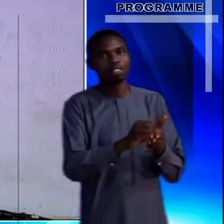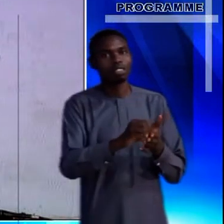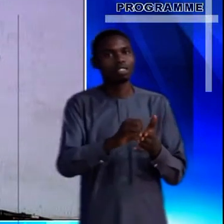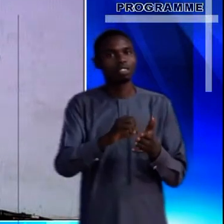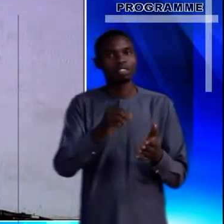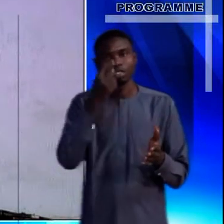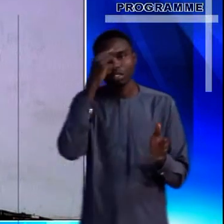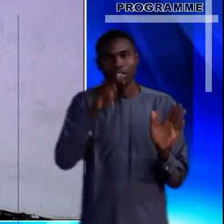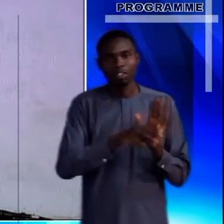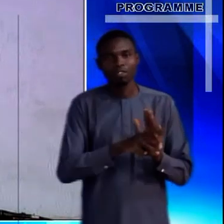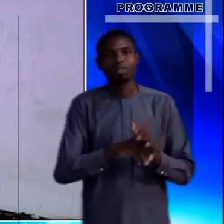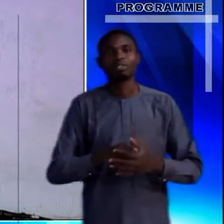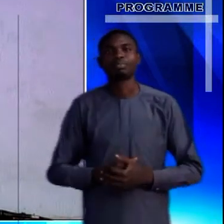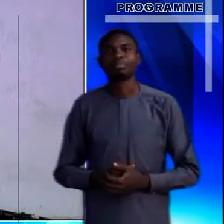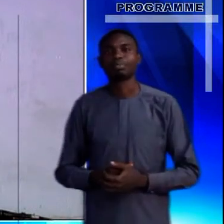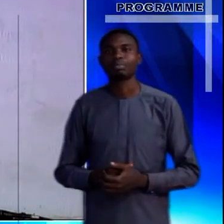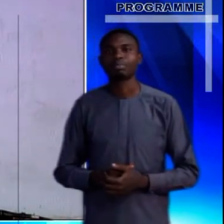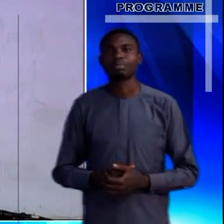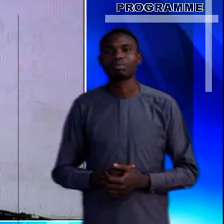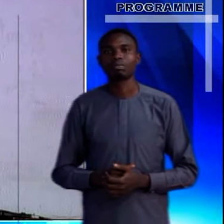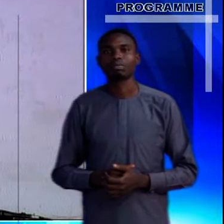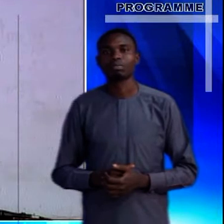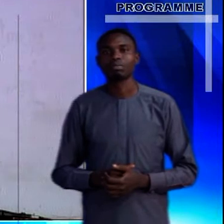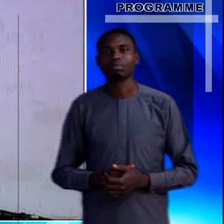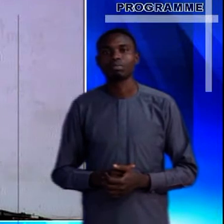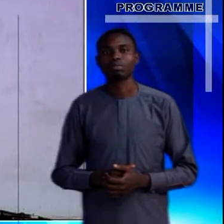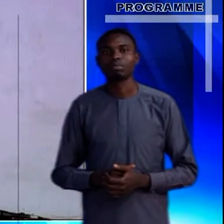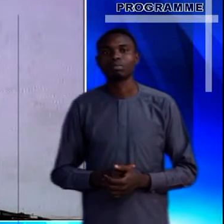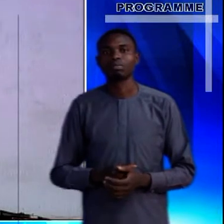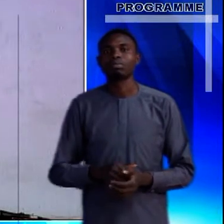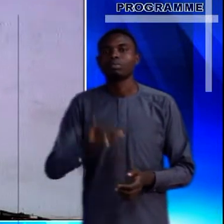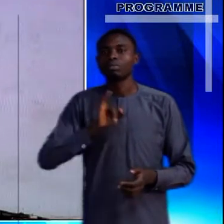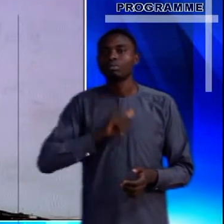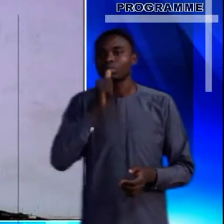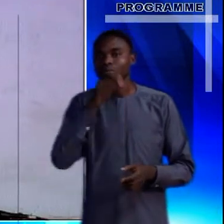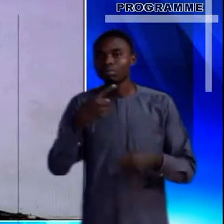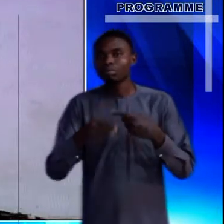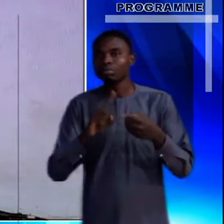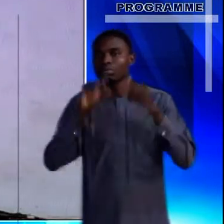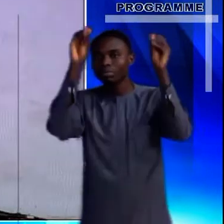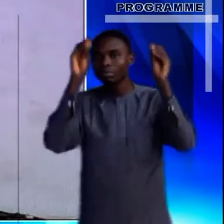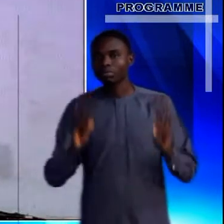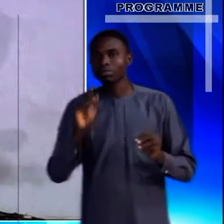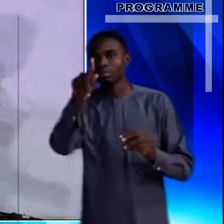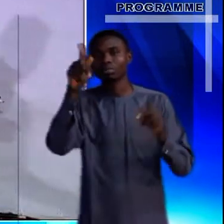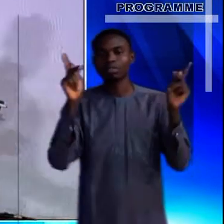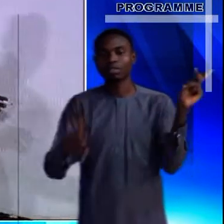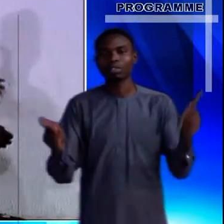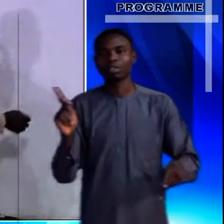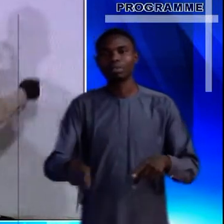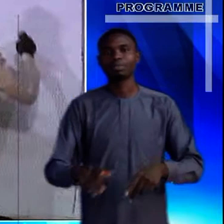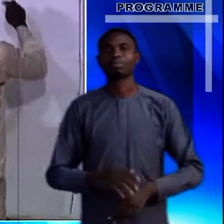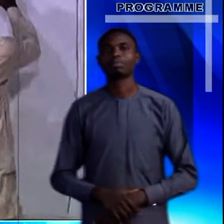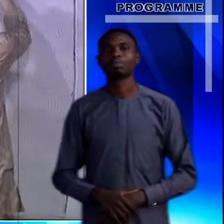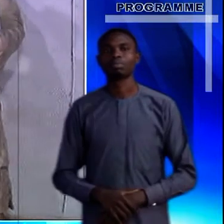Information and Communication Technology. And I'm going to teach you physics.